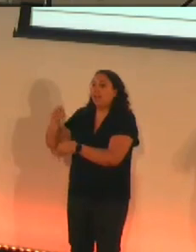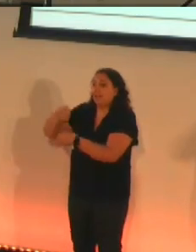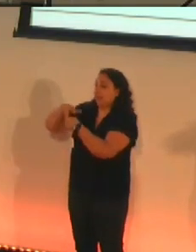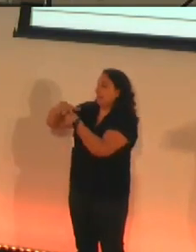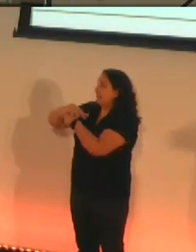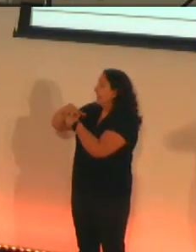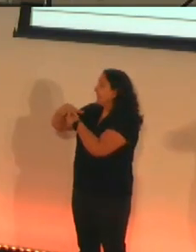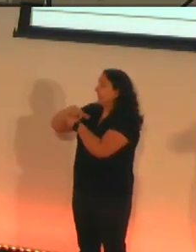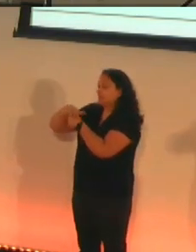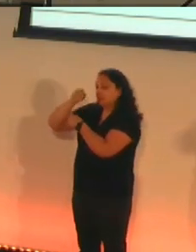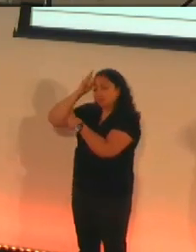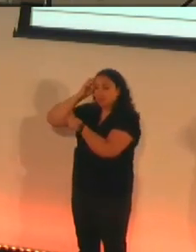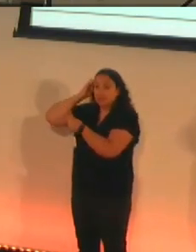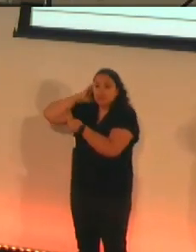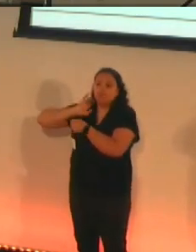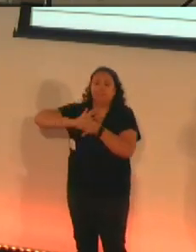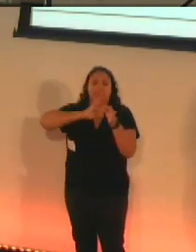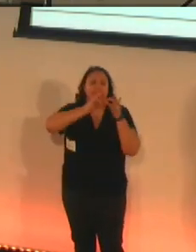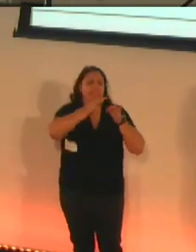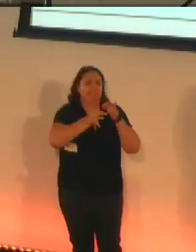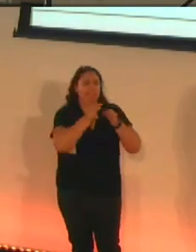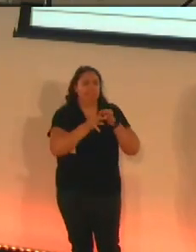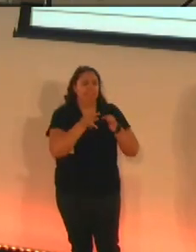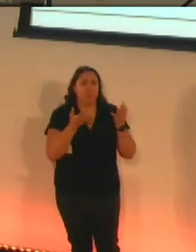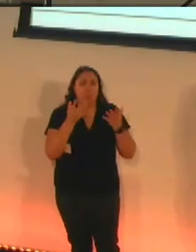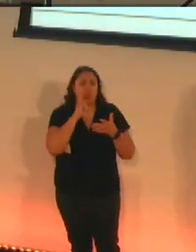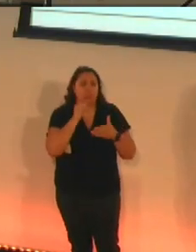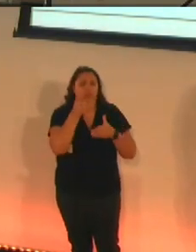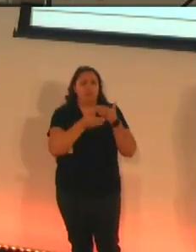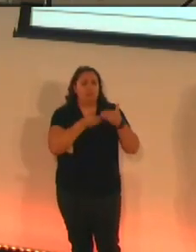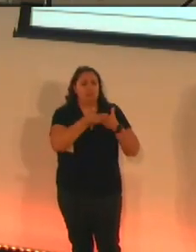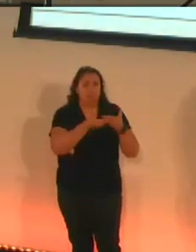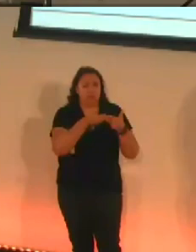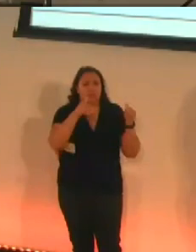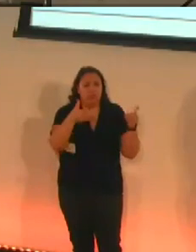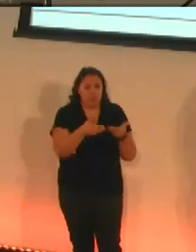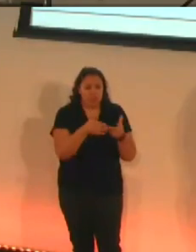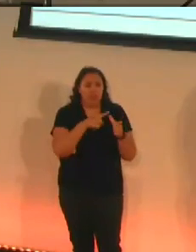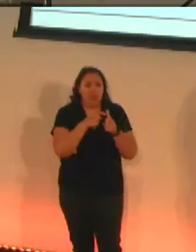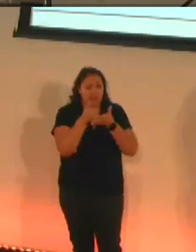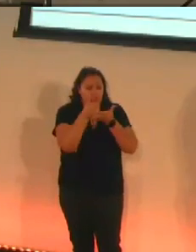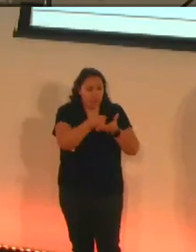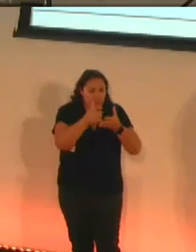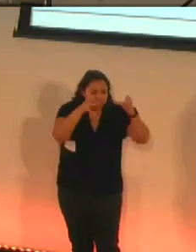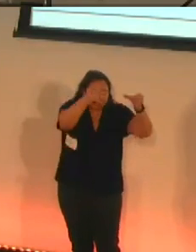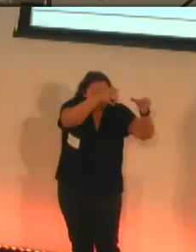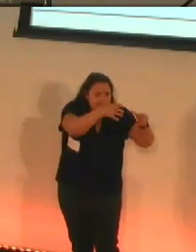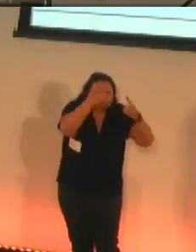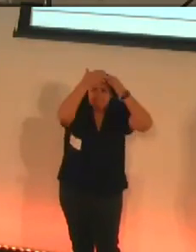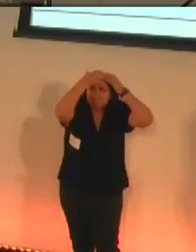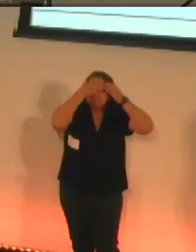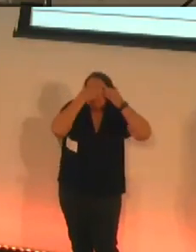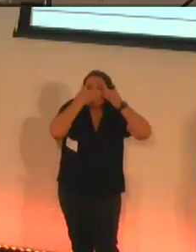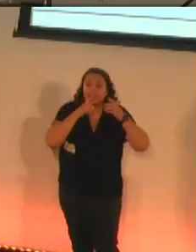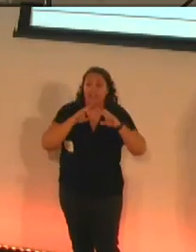space. That researcher told them about what the study procedure was like, gave them an introduction to it, and helped them put on the headset and equipment. And in a